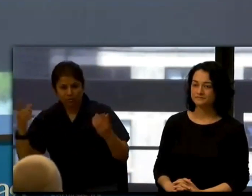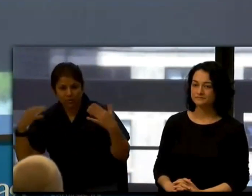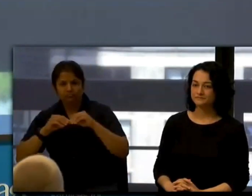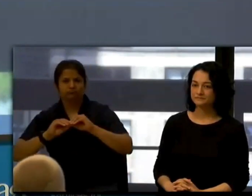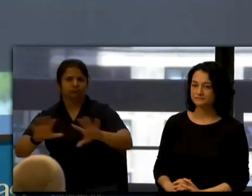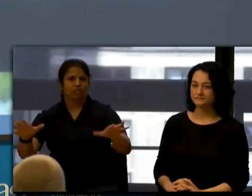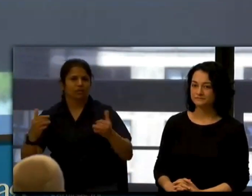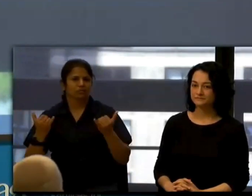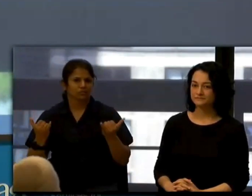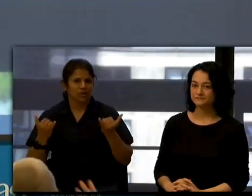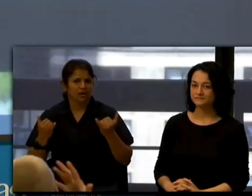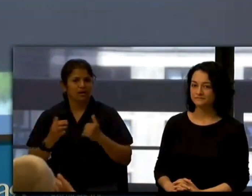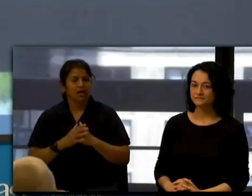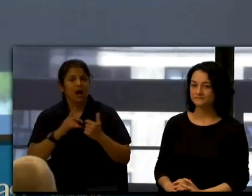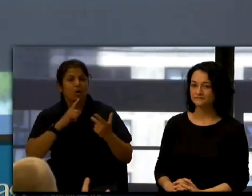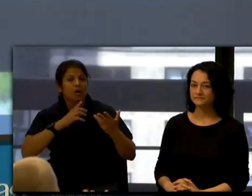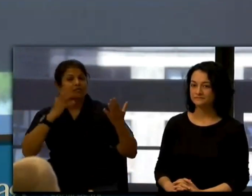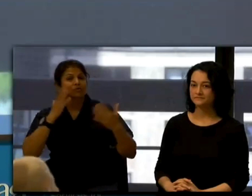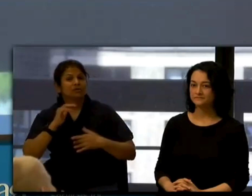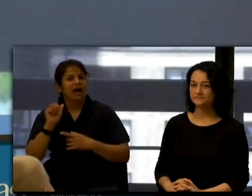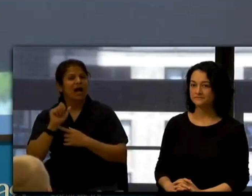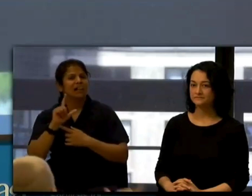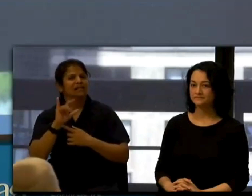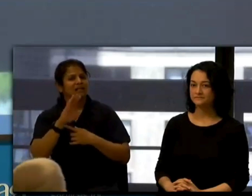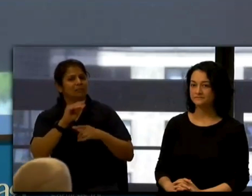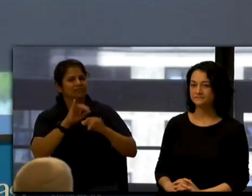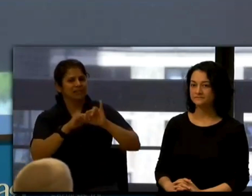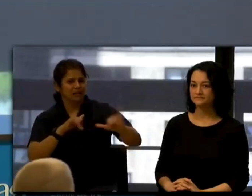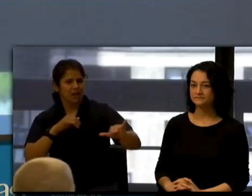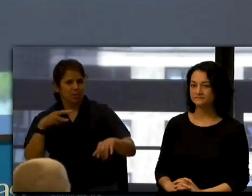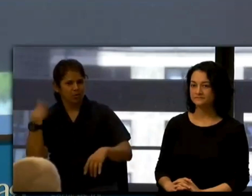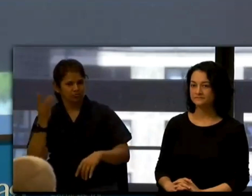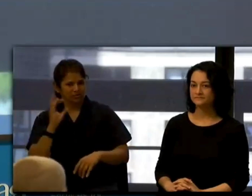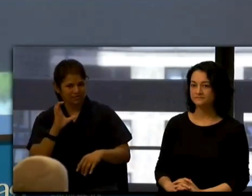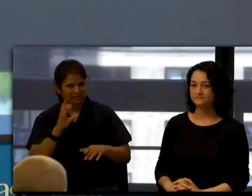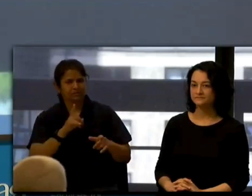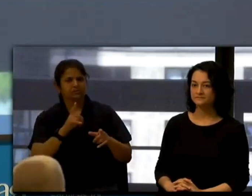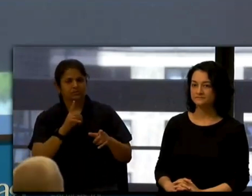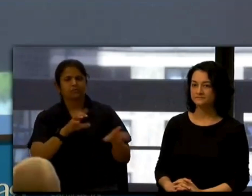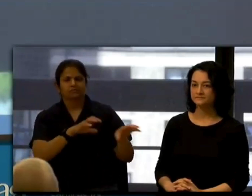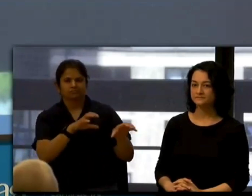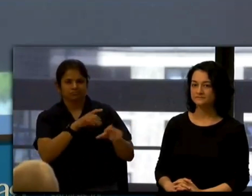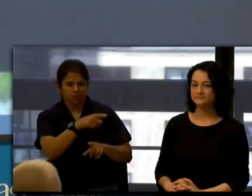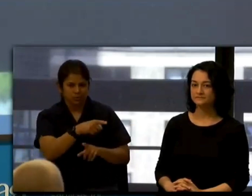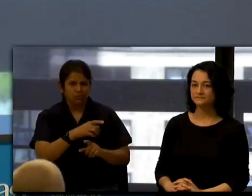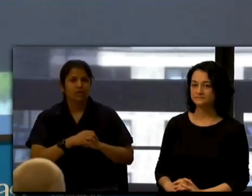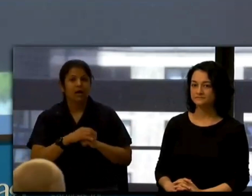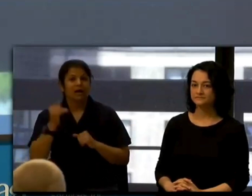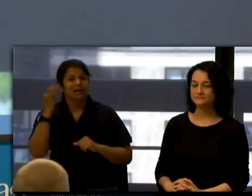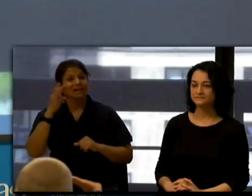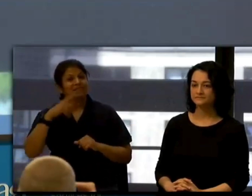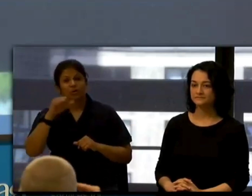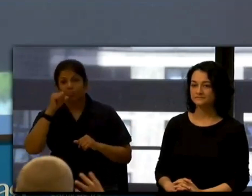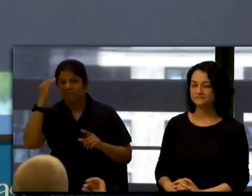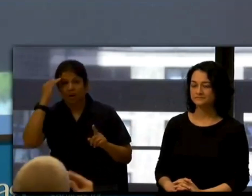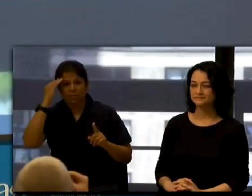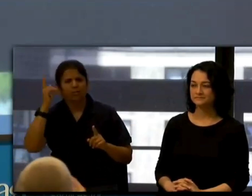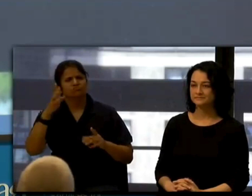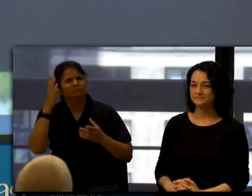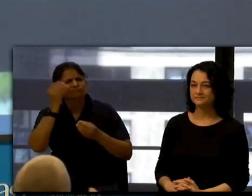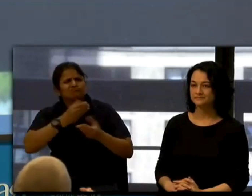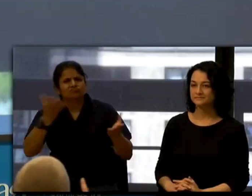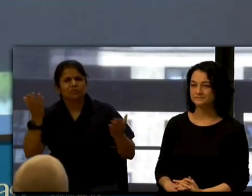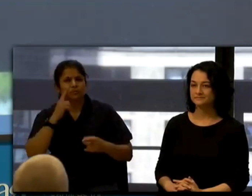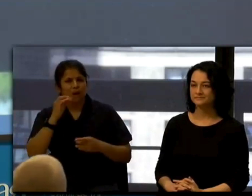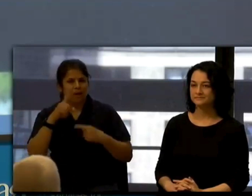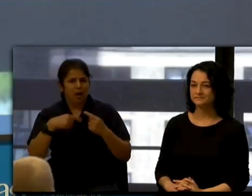Allison needed to stay in the Capitol. For those of you not familiar, I want to share a little bit about the Administration for Community